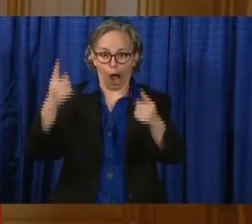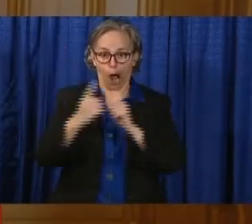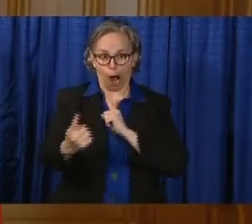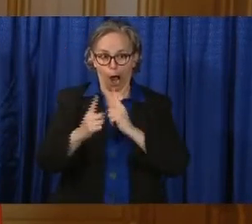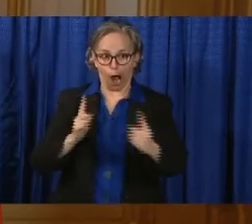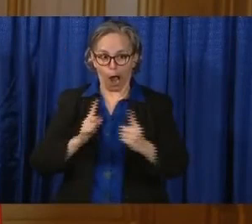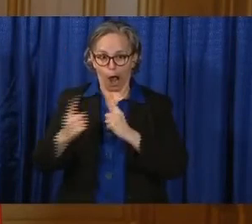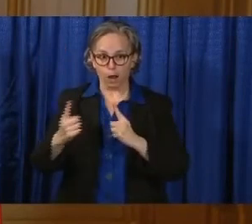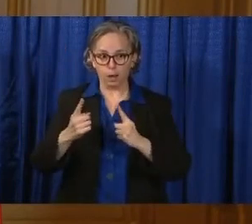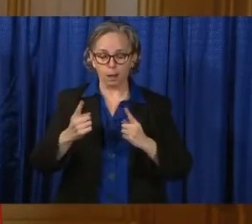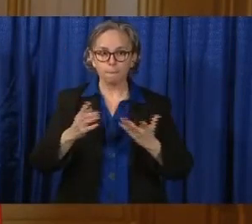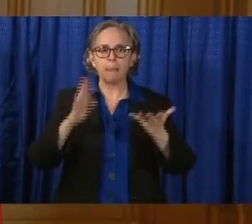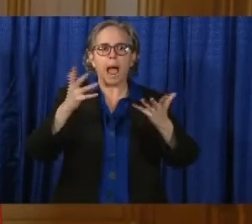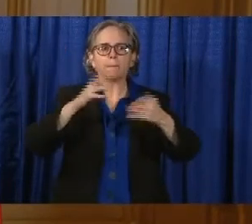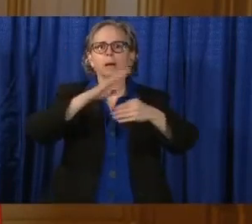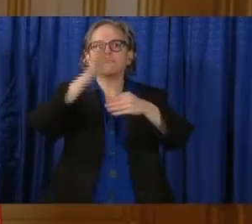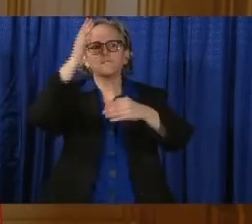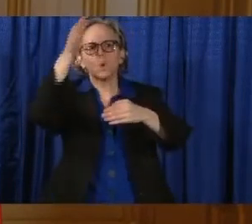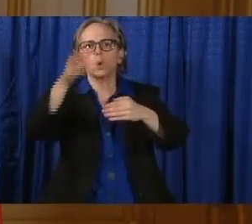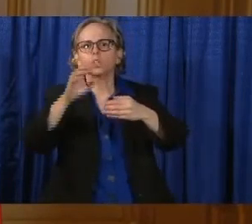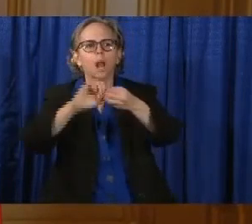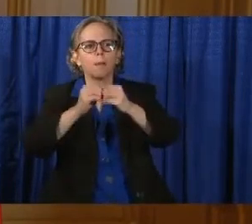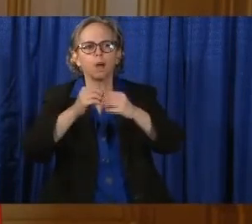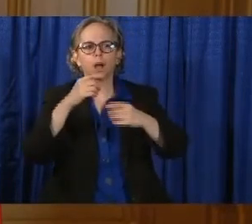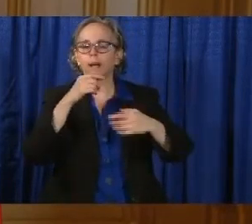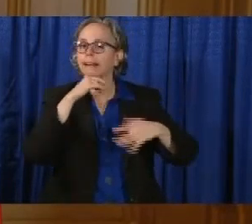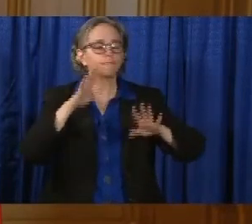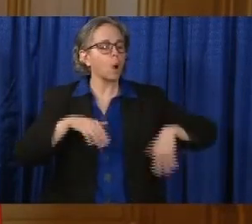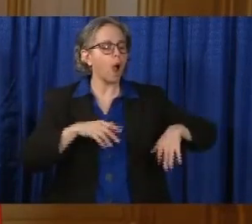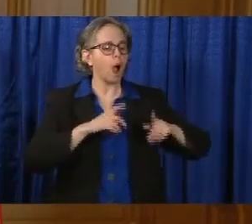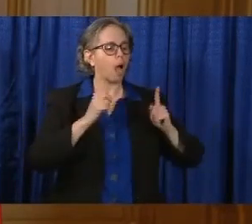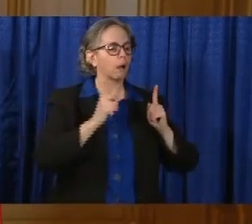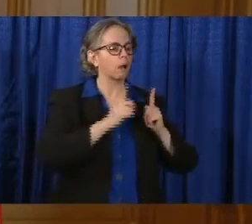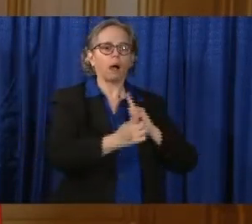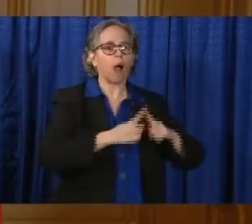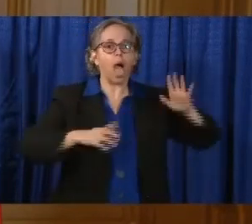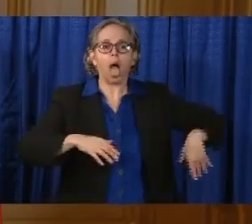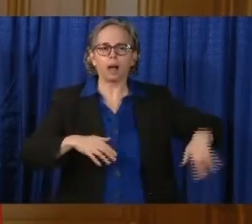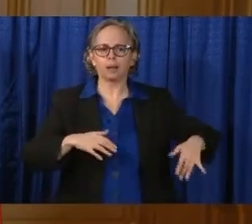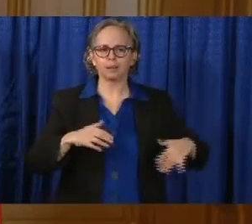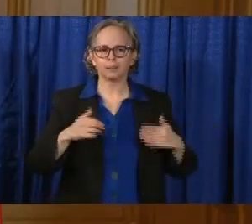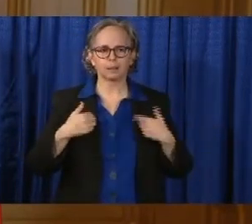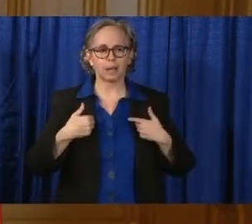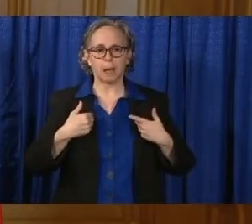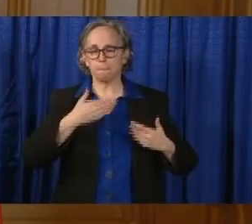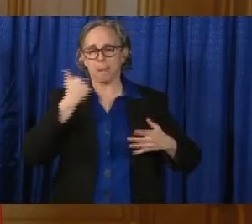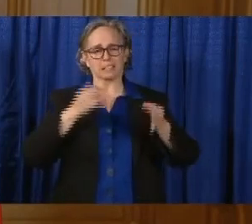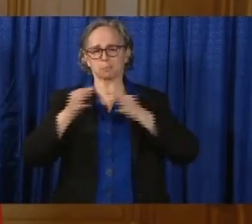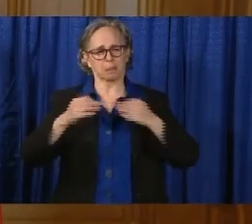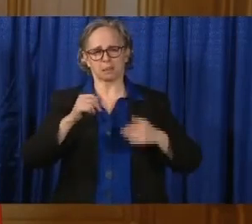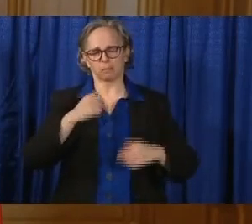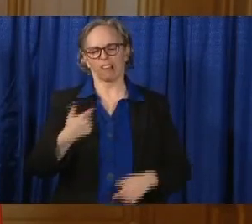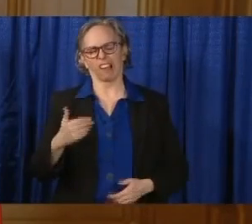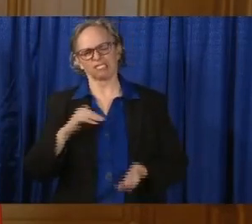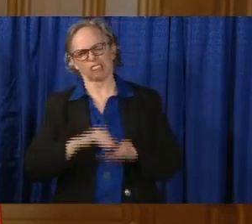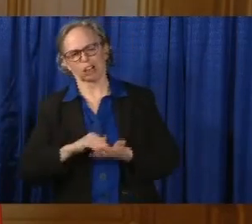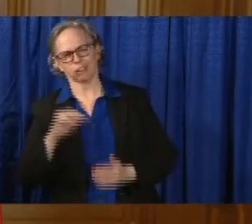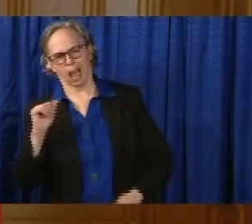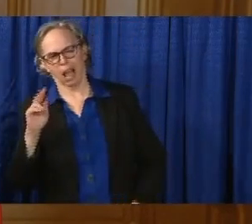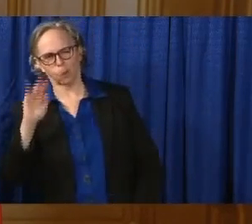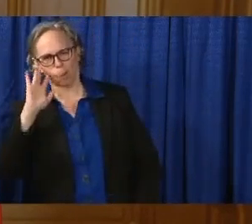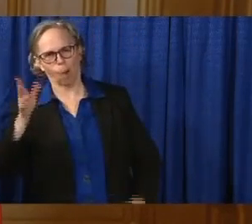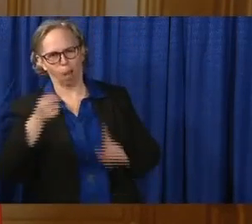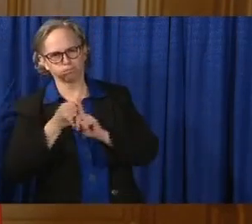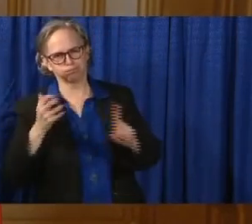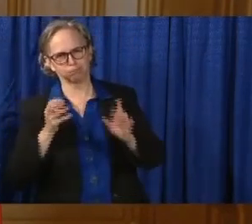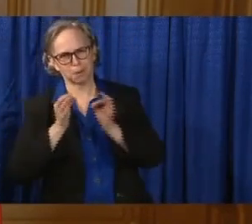And I'm not saying that's the difference between the different modeling. Dr. Acton will go into much more detail there. But, you